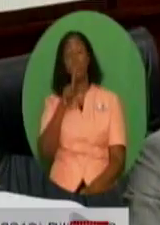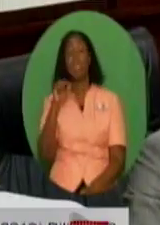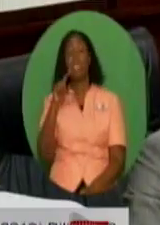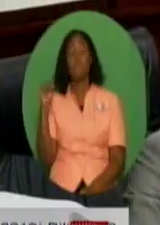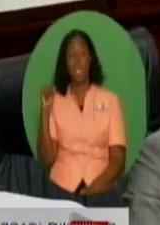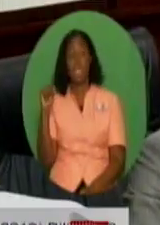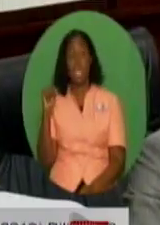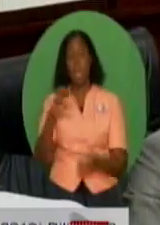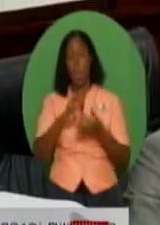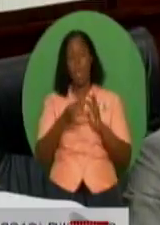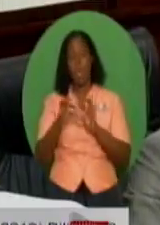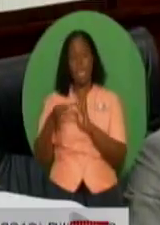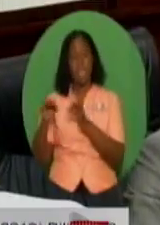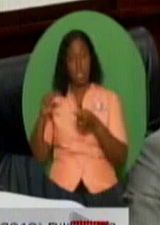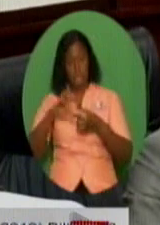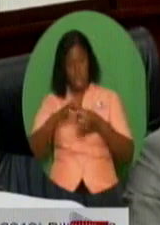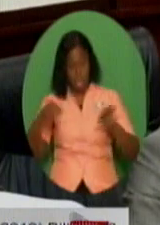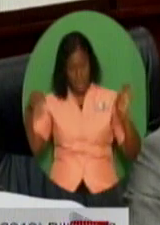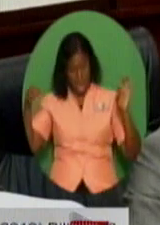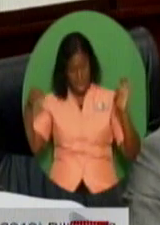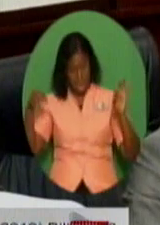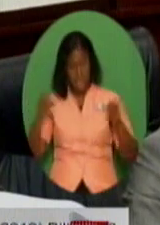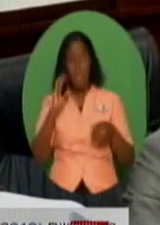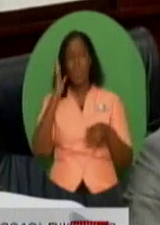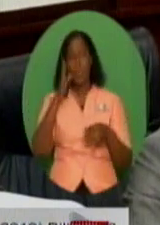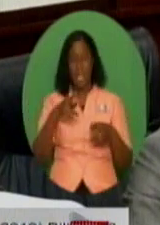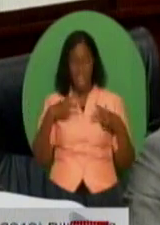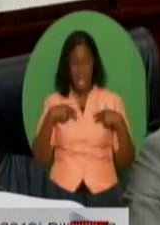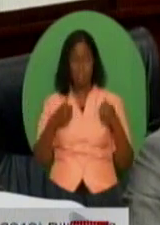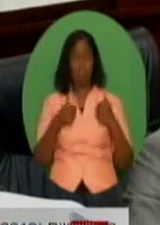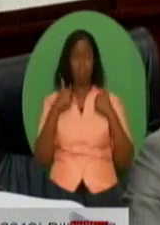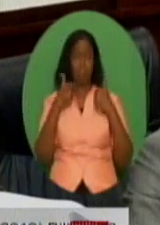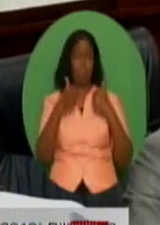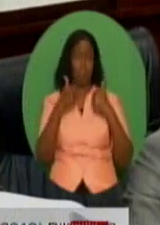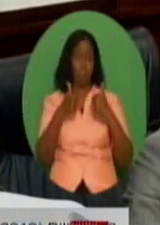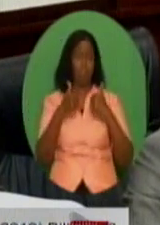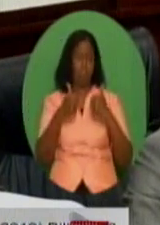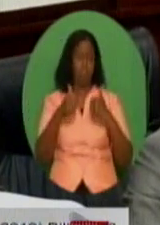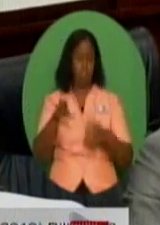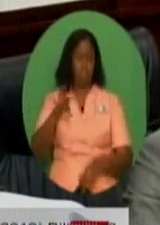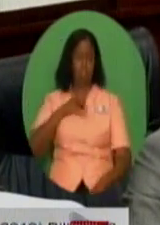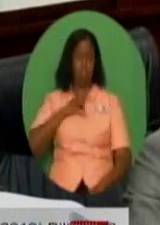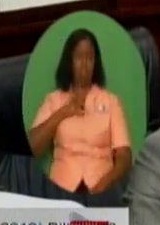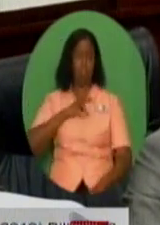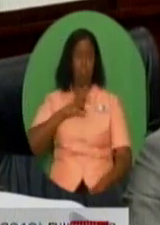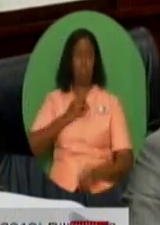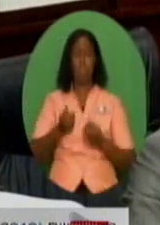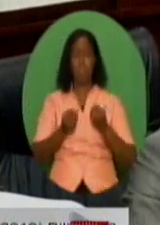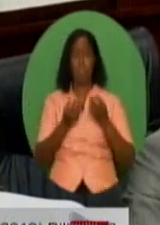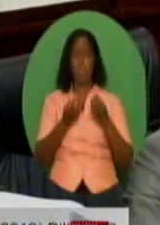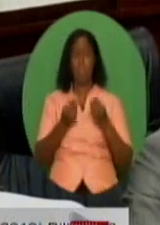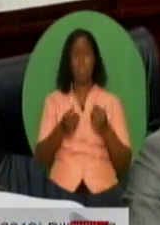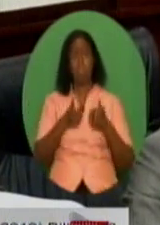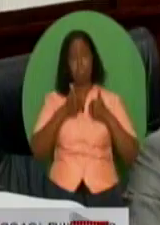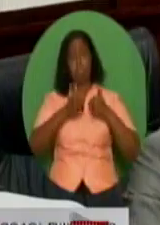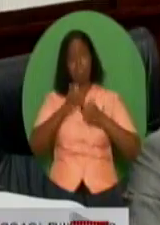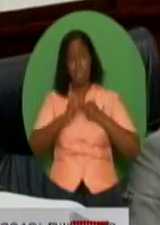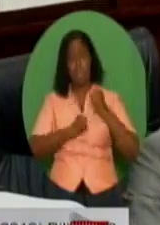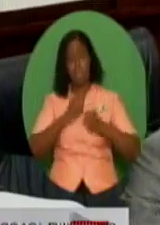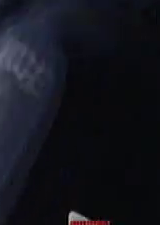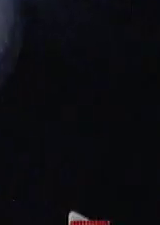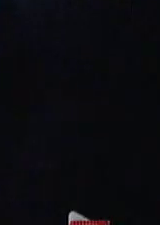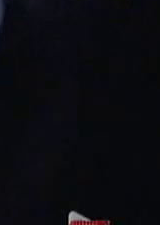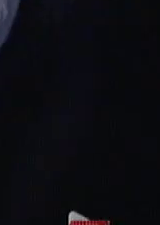Imbert said there were several arms of the police service which were founded in the 1960s and are no longer relevant to today's crime